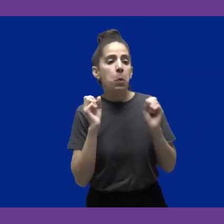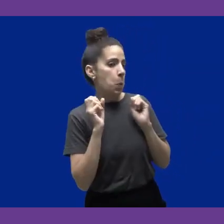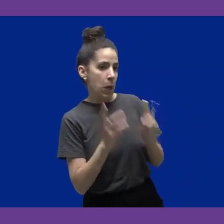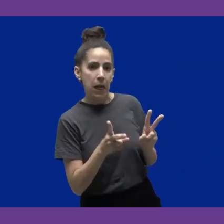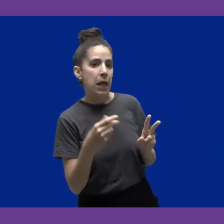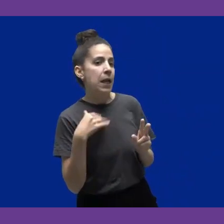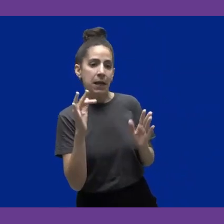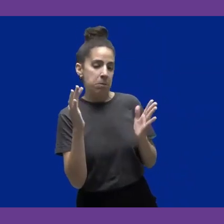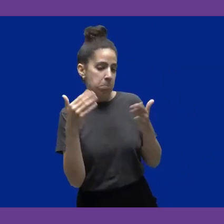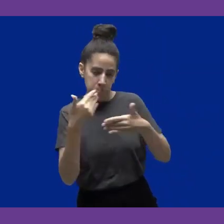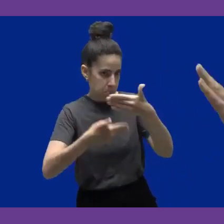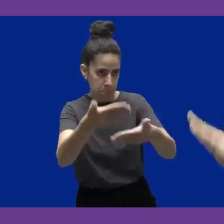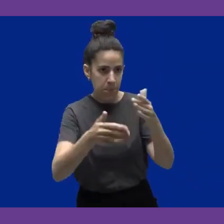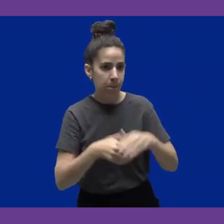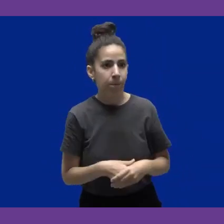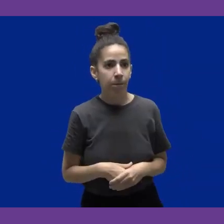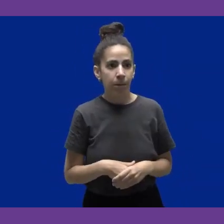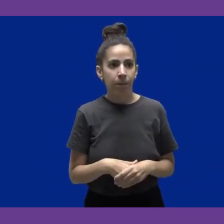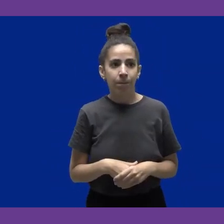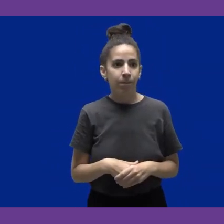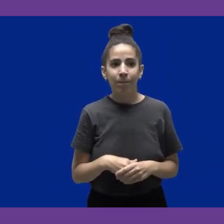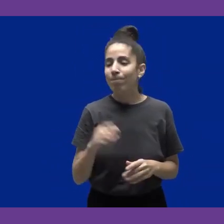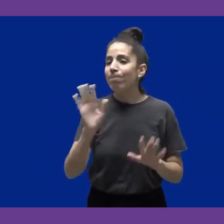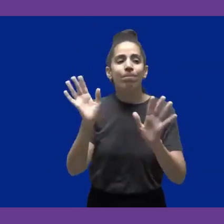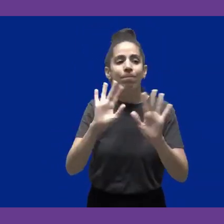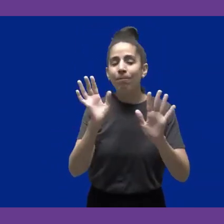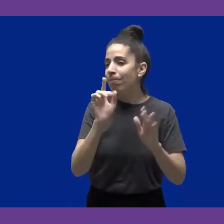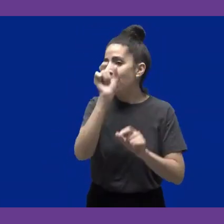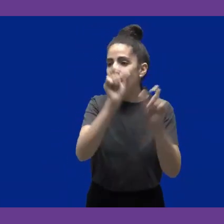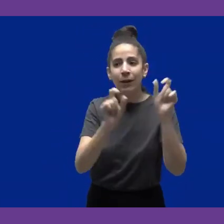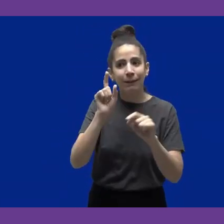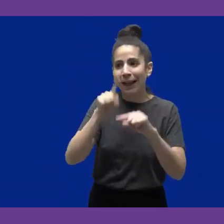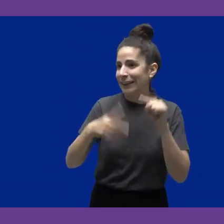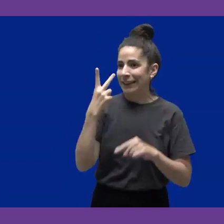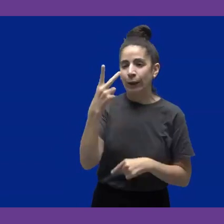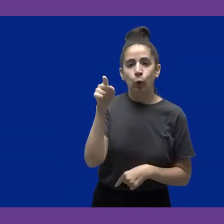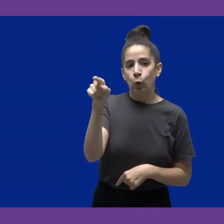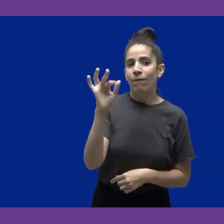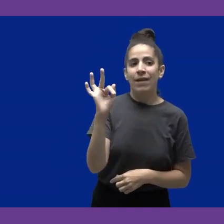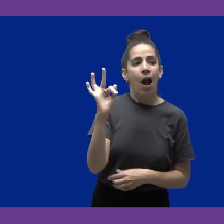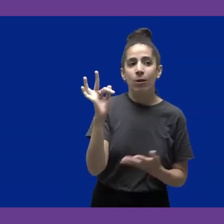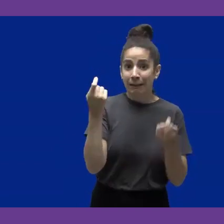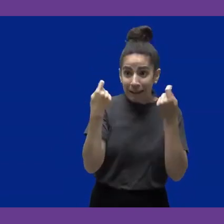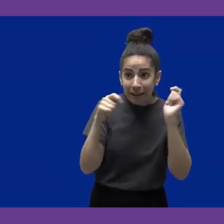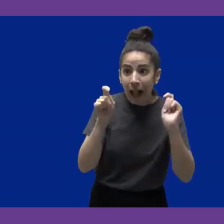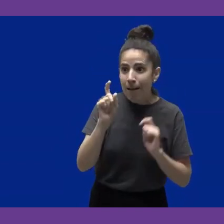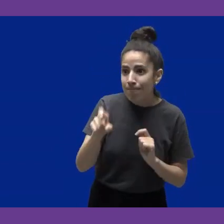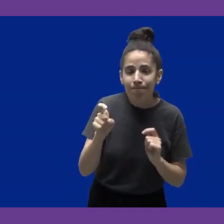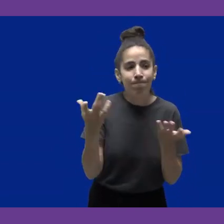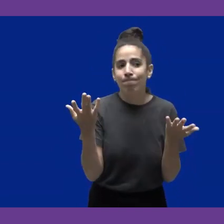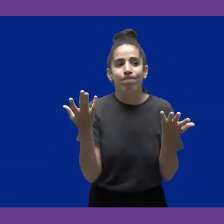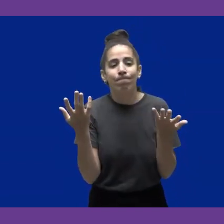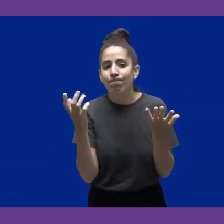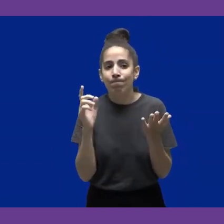So people still can't see you. We will try to sort it out. Perhaps I will ask the AccessibleEU people to have a look at